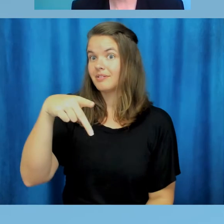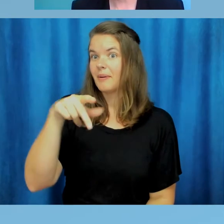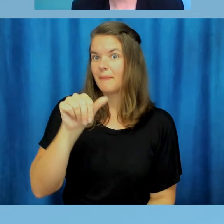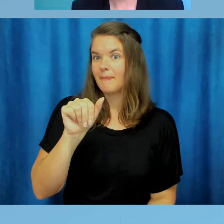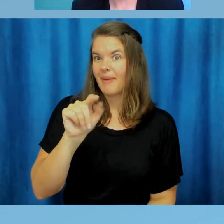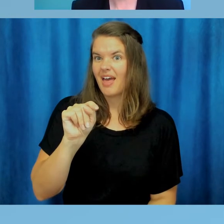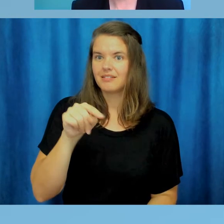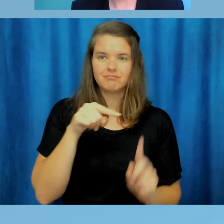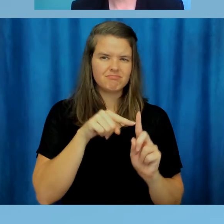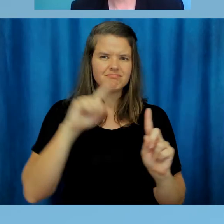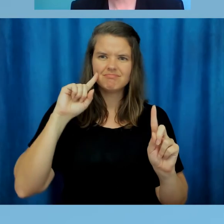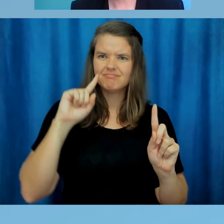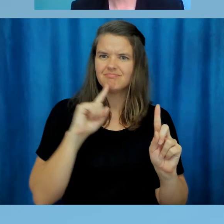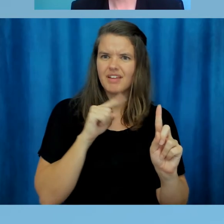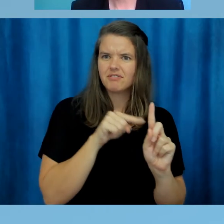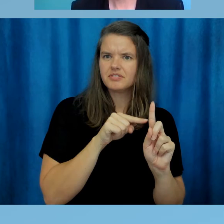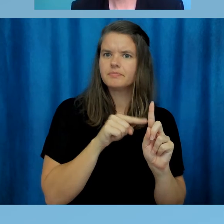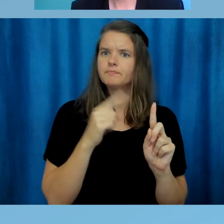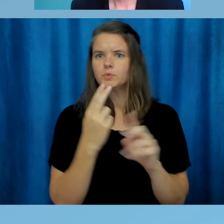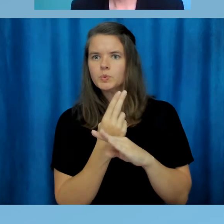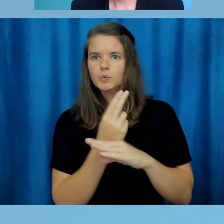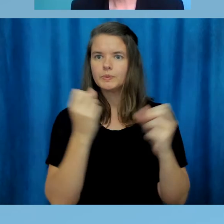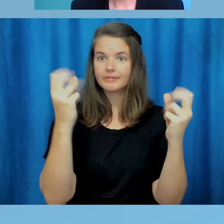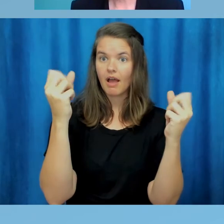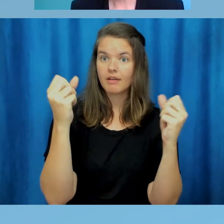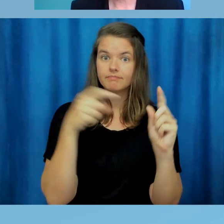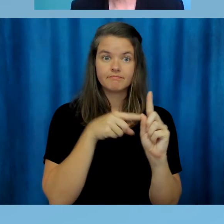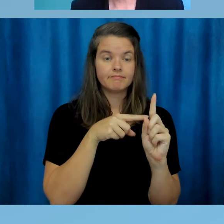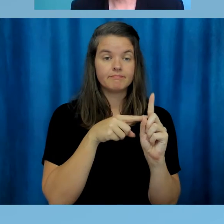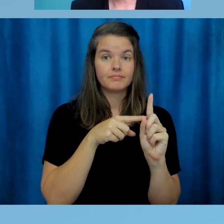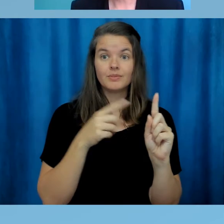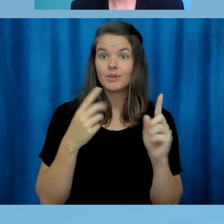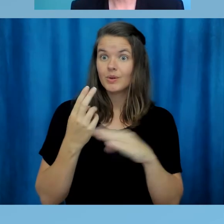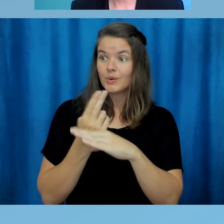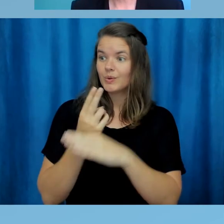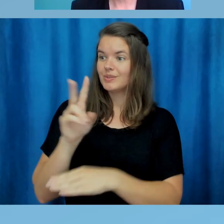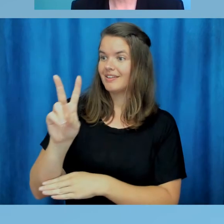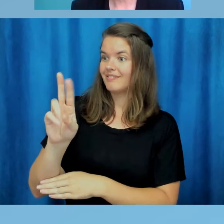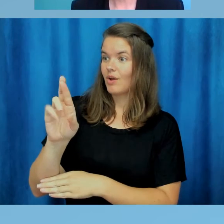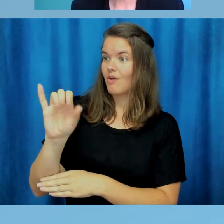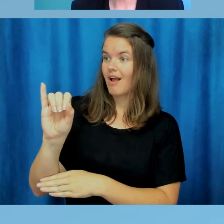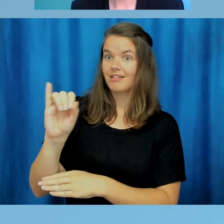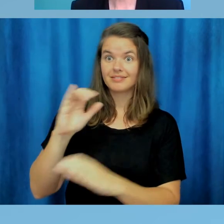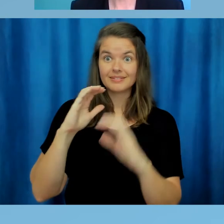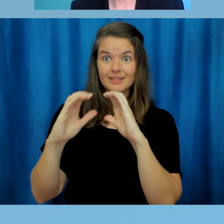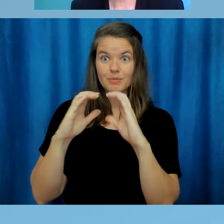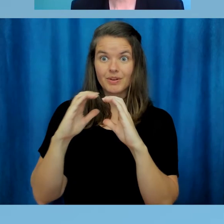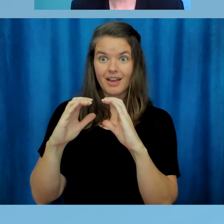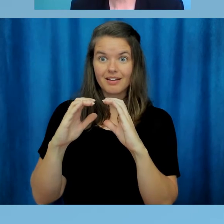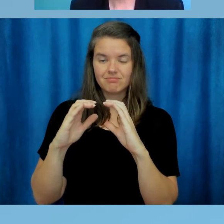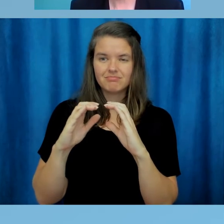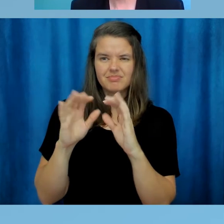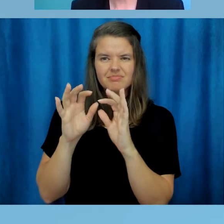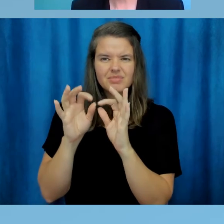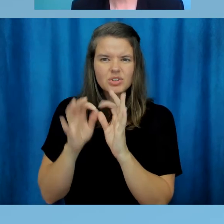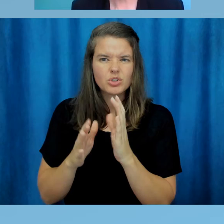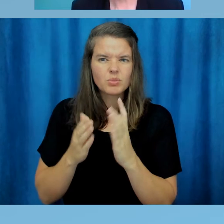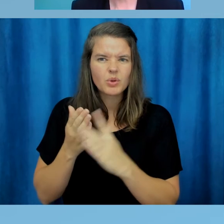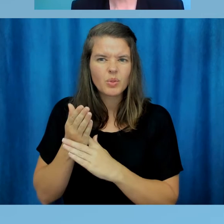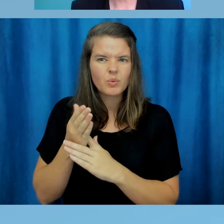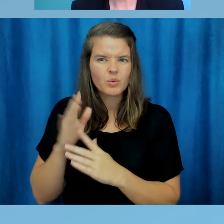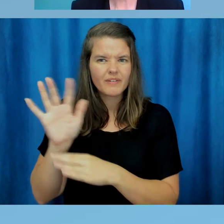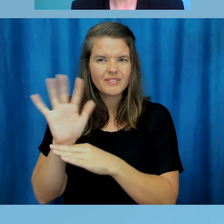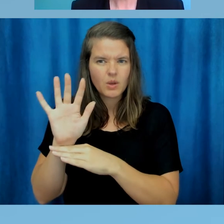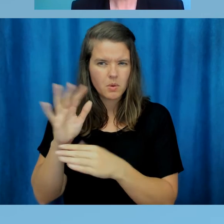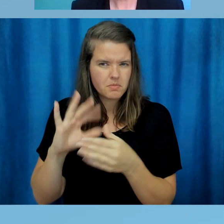is deaf and uses sign language. You are using VRI to communicate, the interpreter through video that